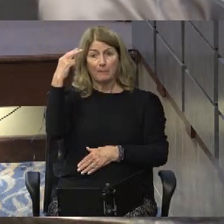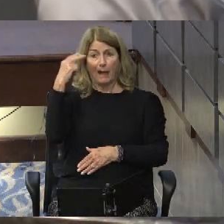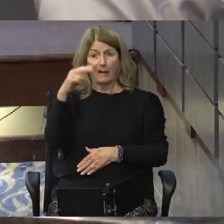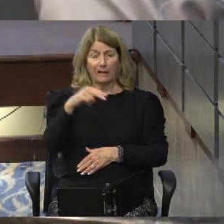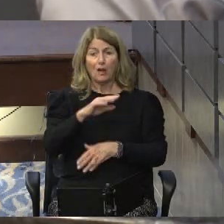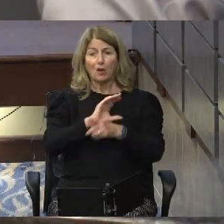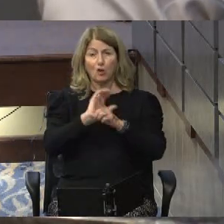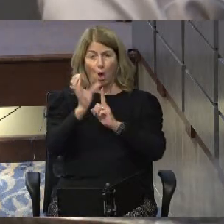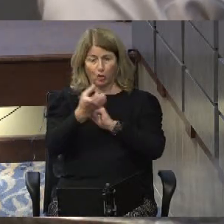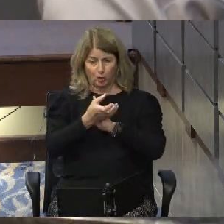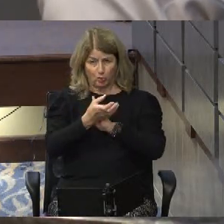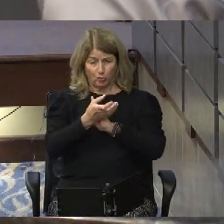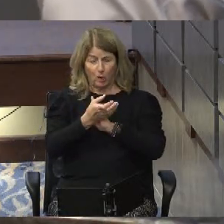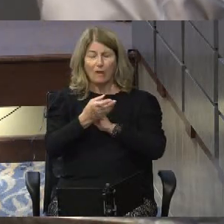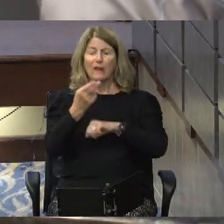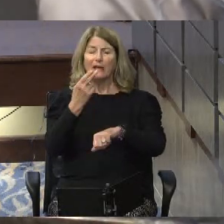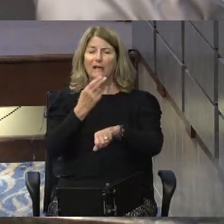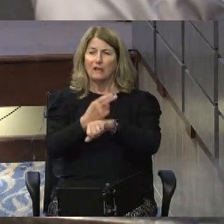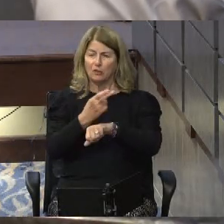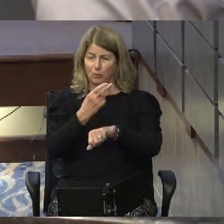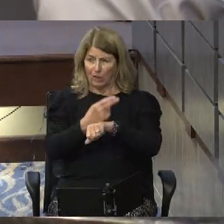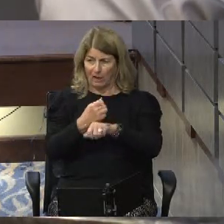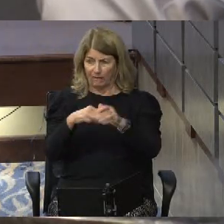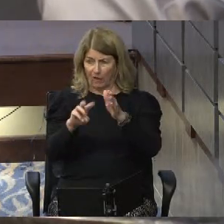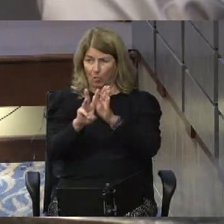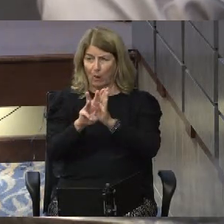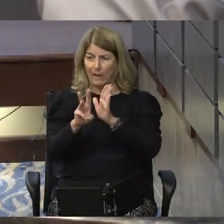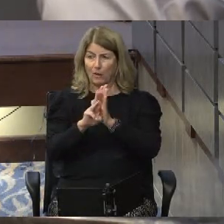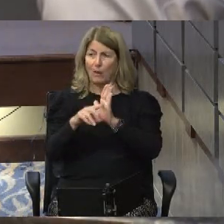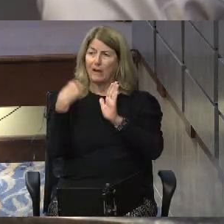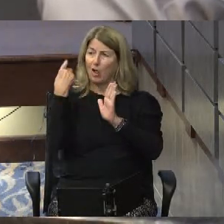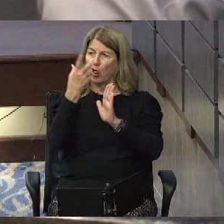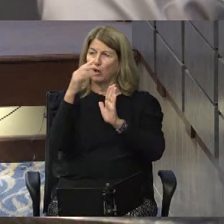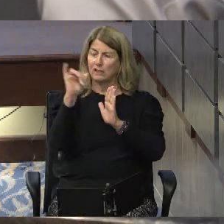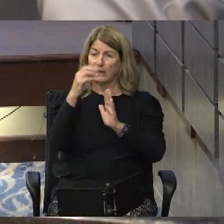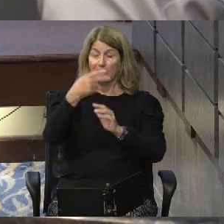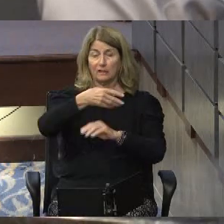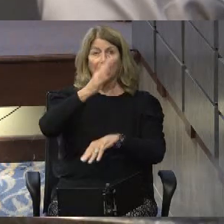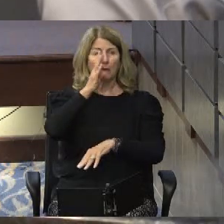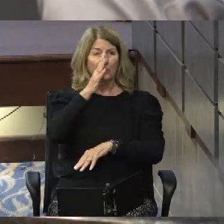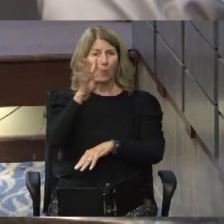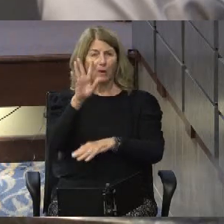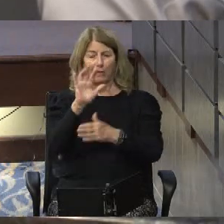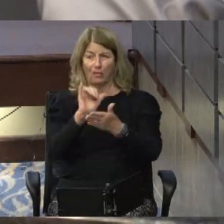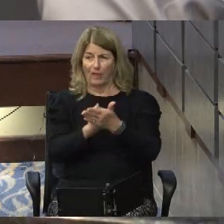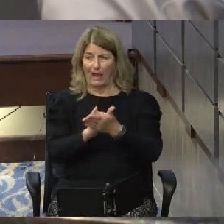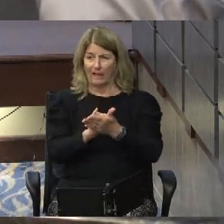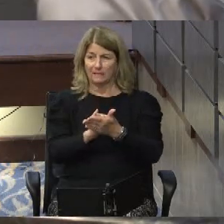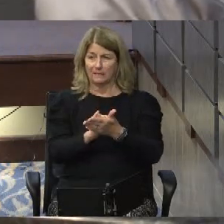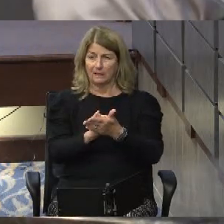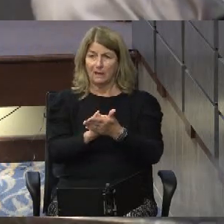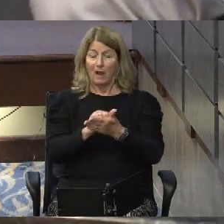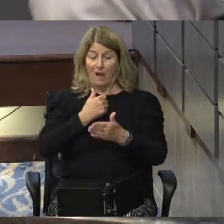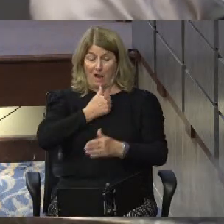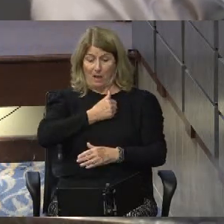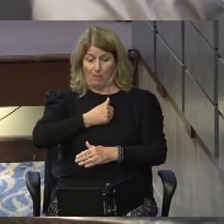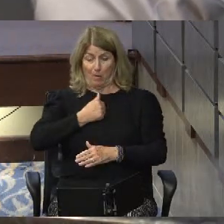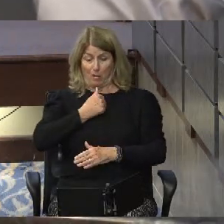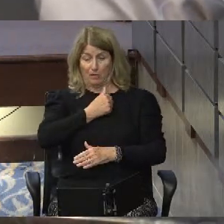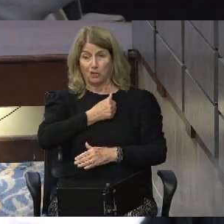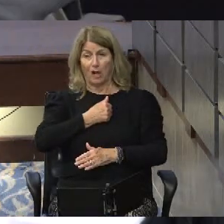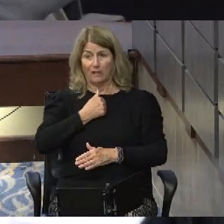history of the city of Waco. And it looks like you're overlooking it. Well, I apologize. my opinion.